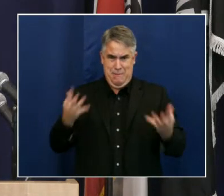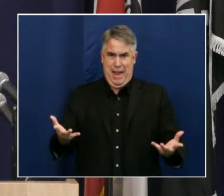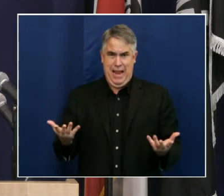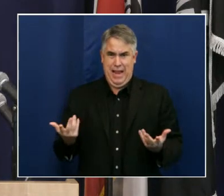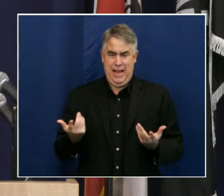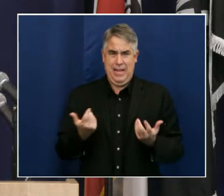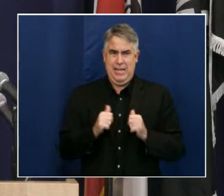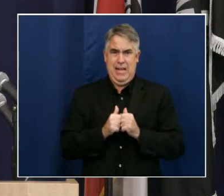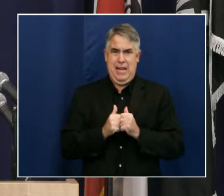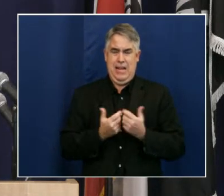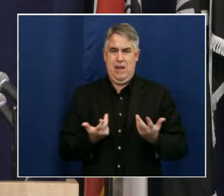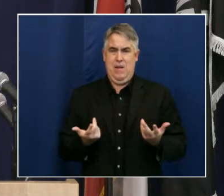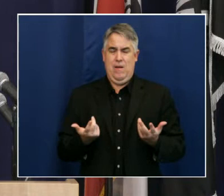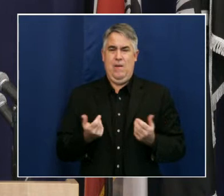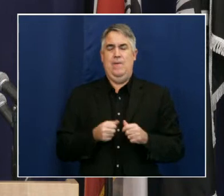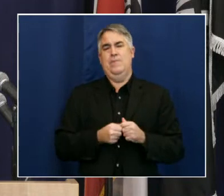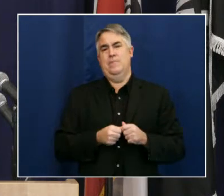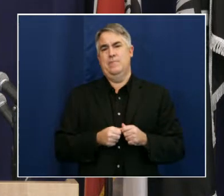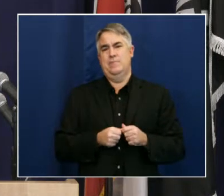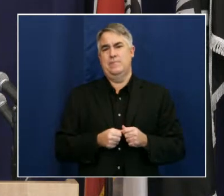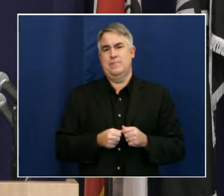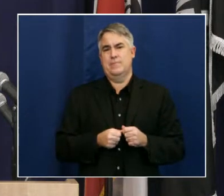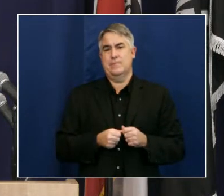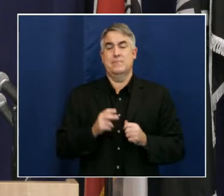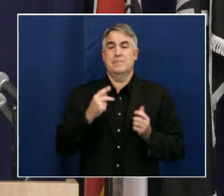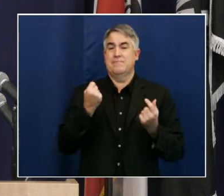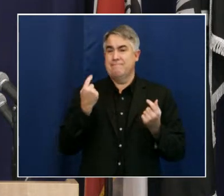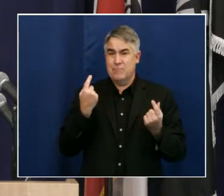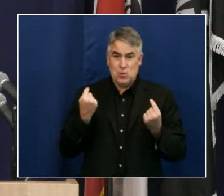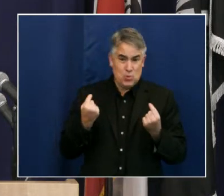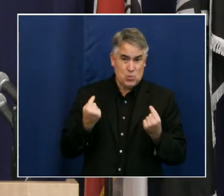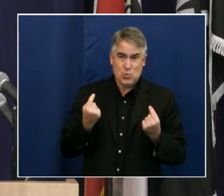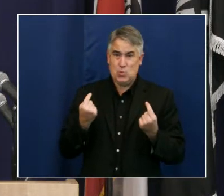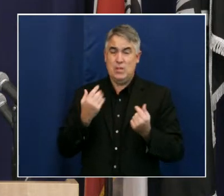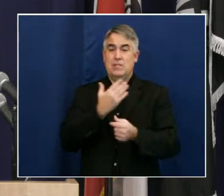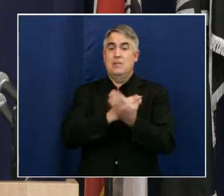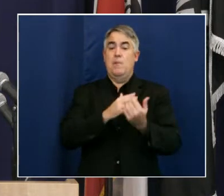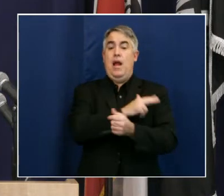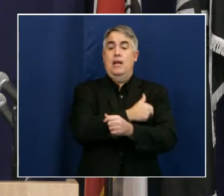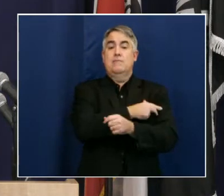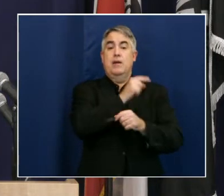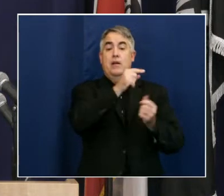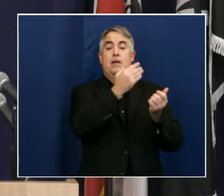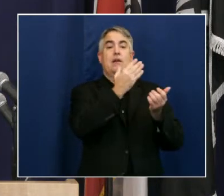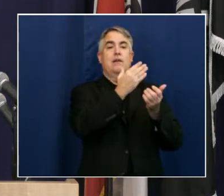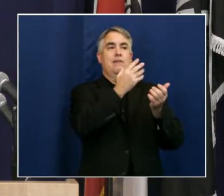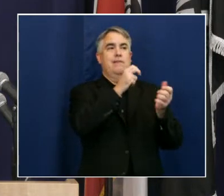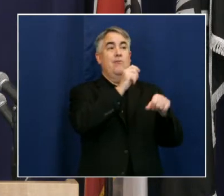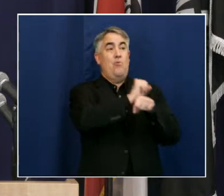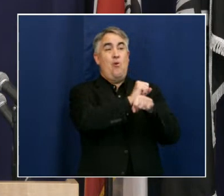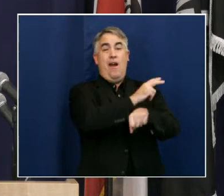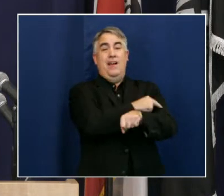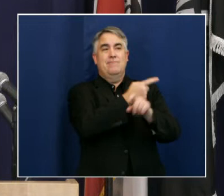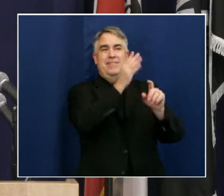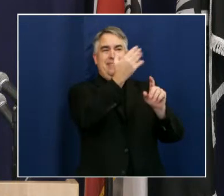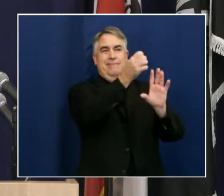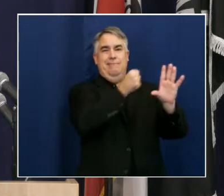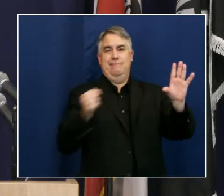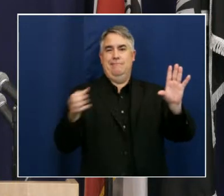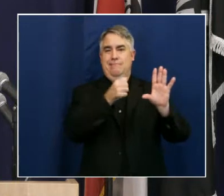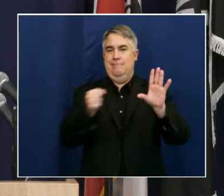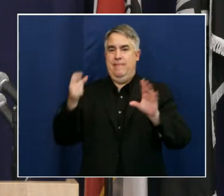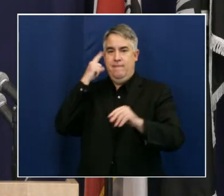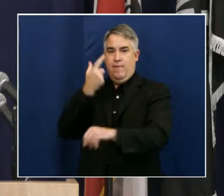those numbers to take some of those public health nurses for vaccination sites, along with doing everything we can to get volunteers. I want to reiterate, if you are